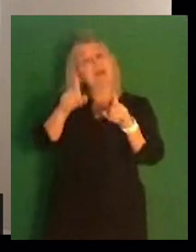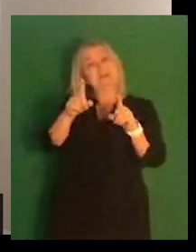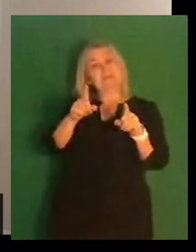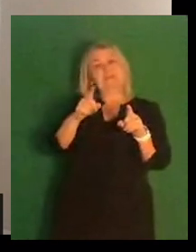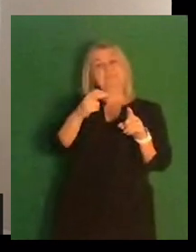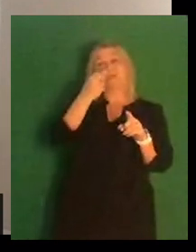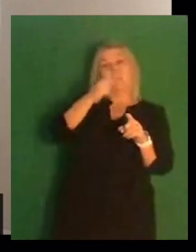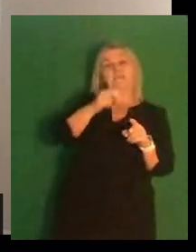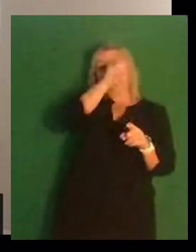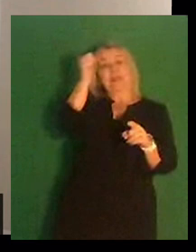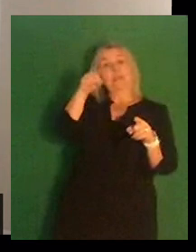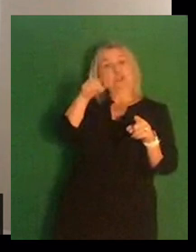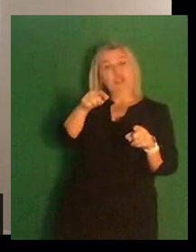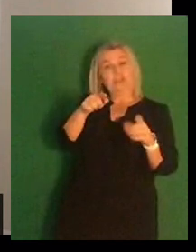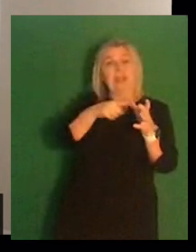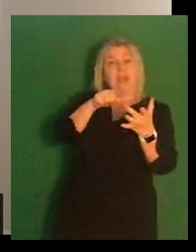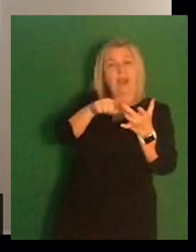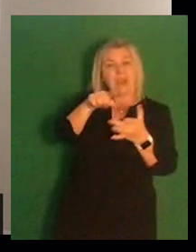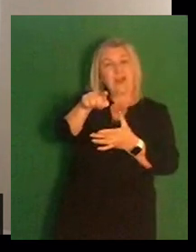is to mature rapidly, because